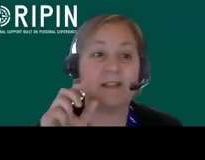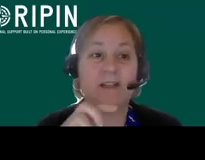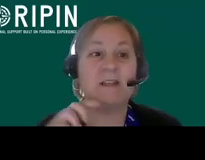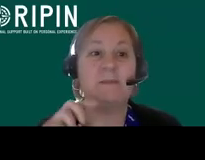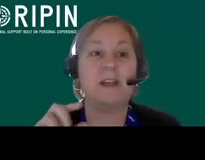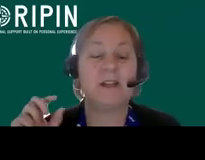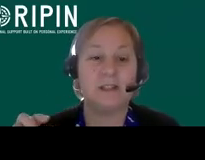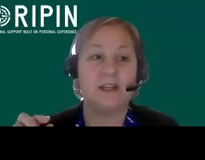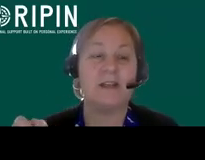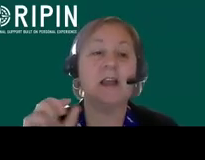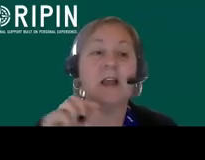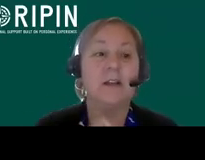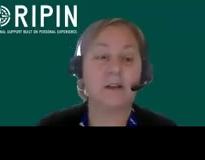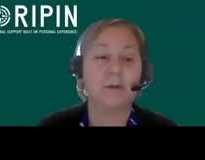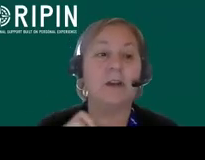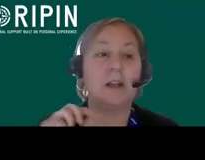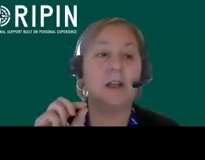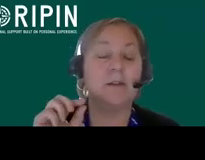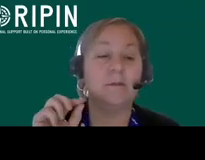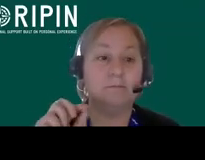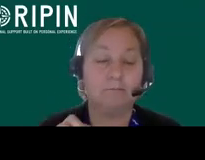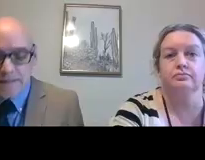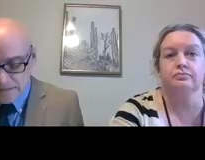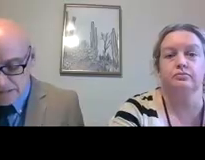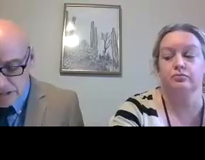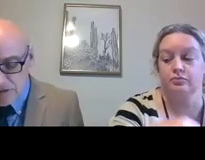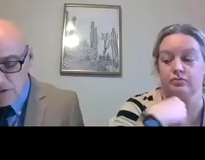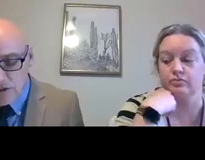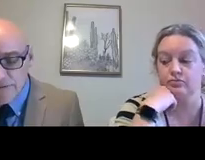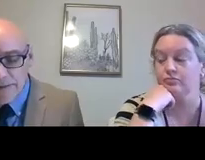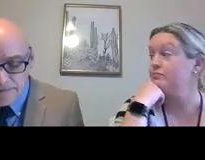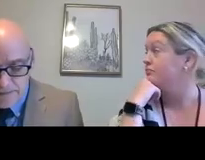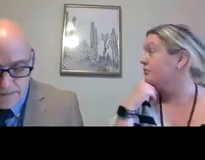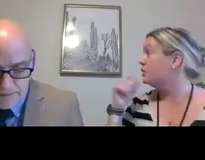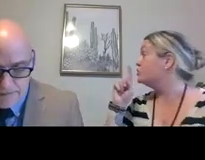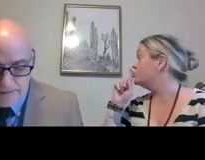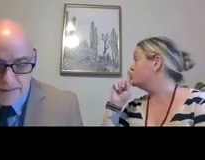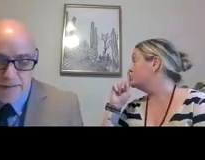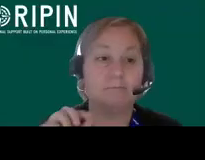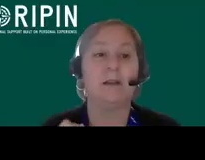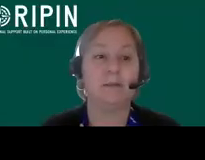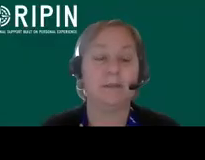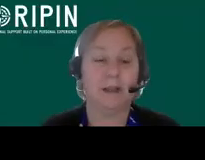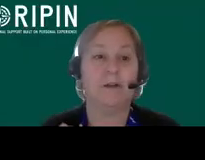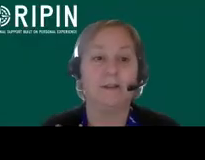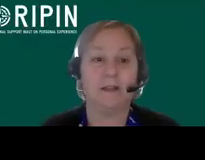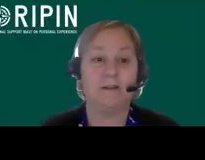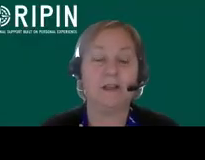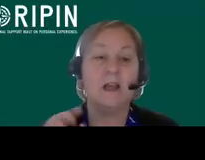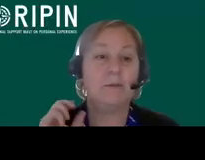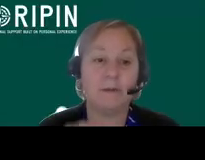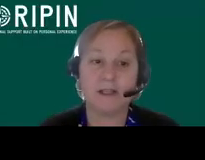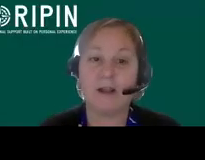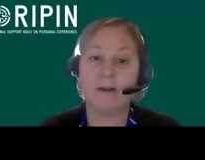Yeah. I understand CCBHC is Community Behavioral Health Centers, Certified Community Behavioral